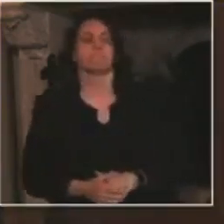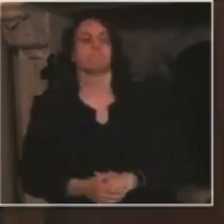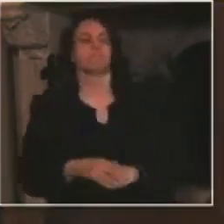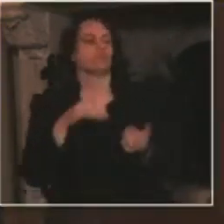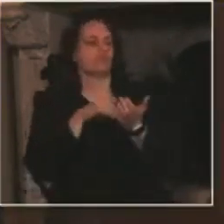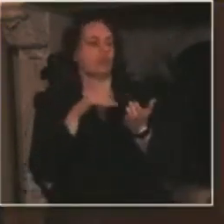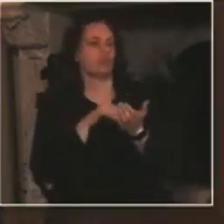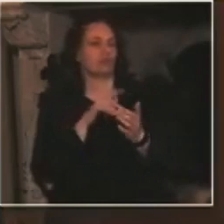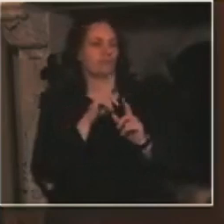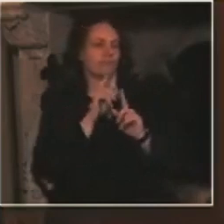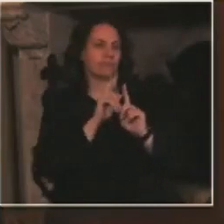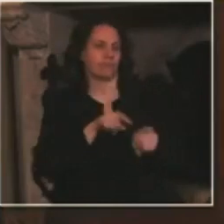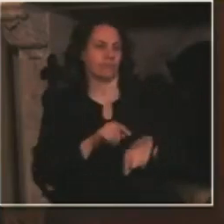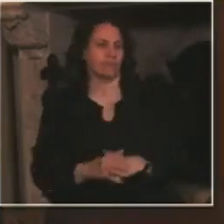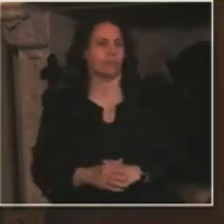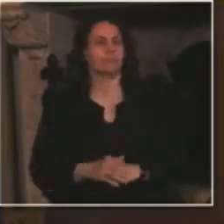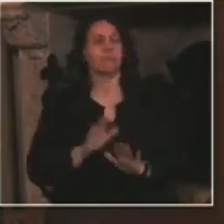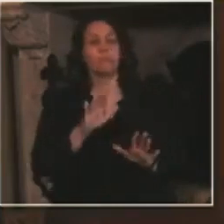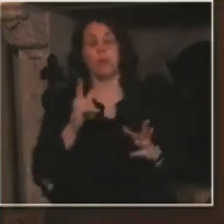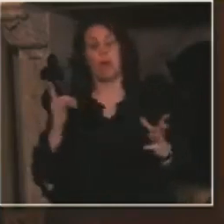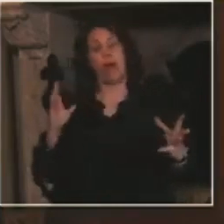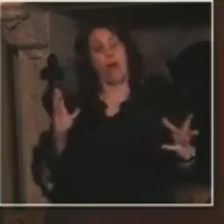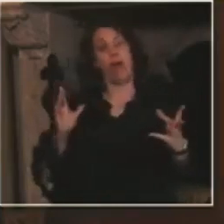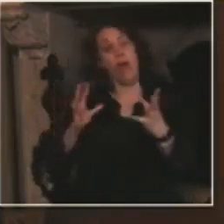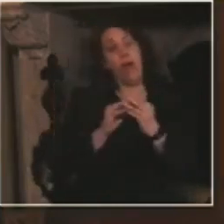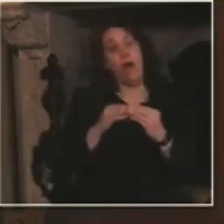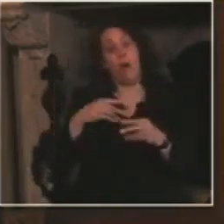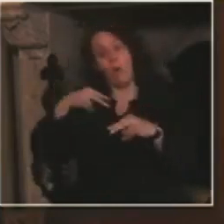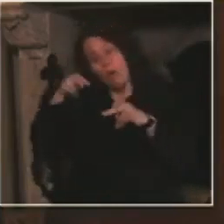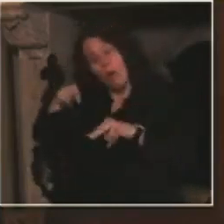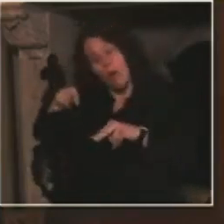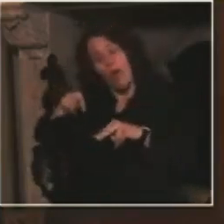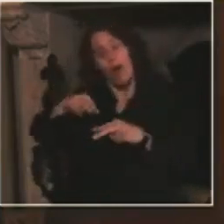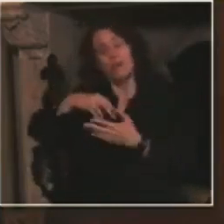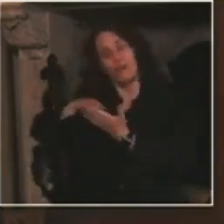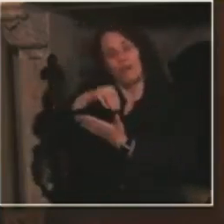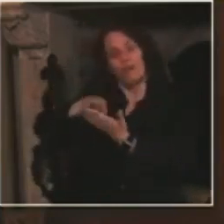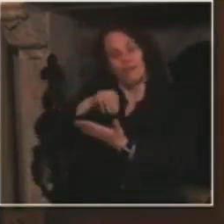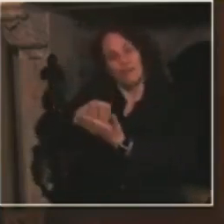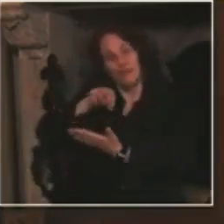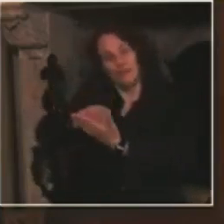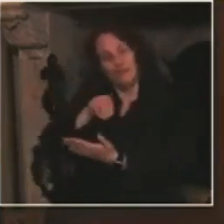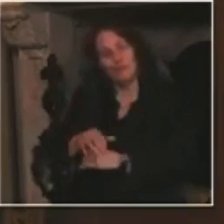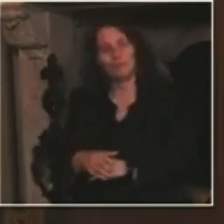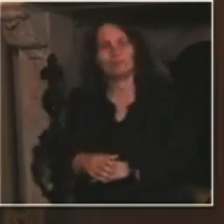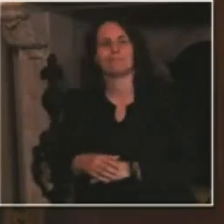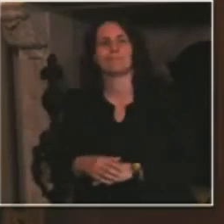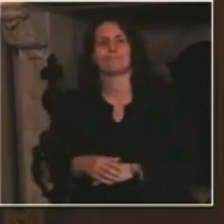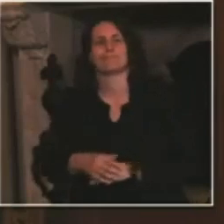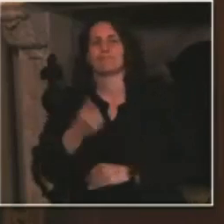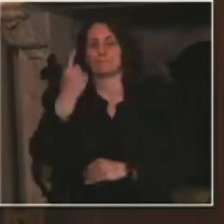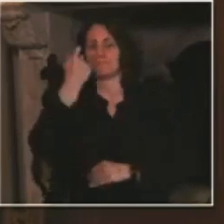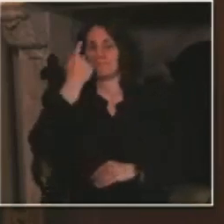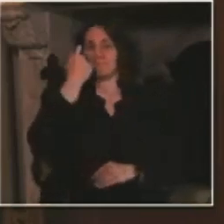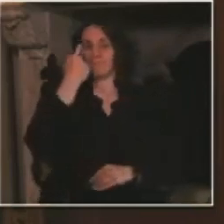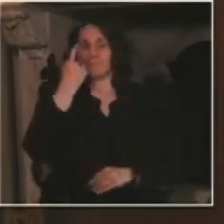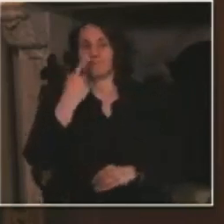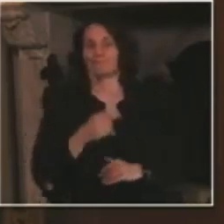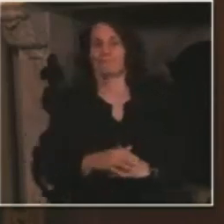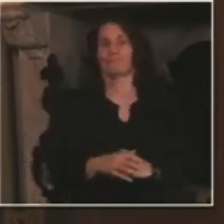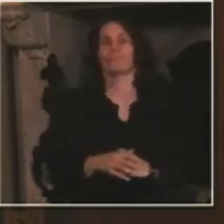It's a work in progress. There's clinicians who are doing critical care medicine are learning things as we go. There's been some